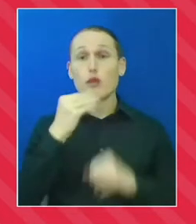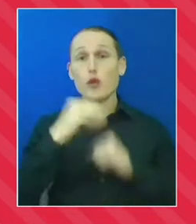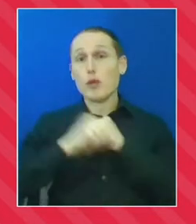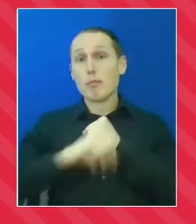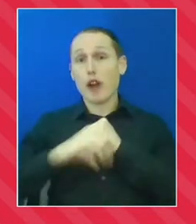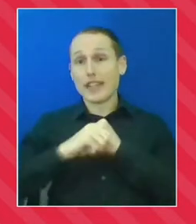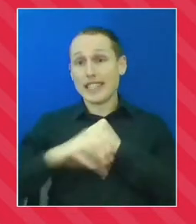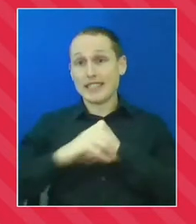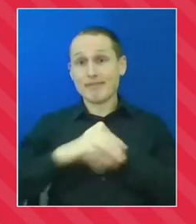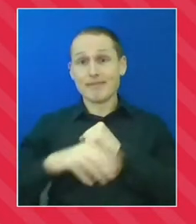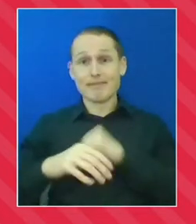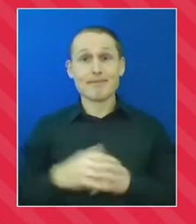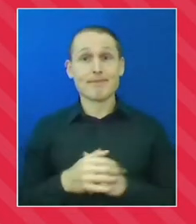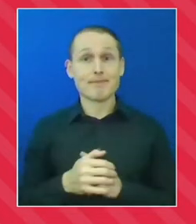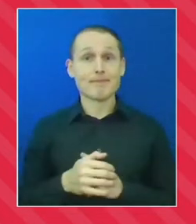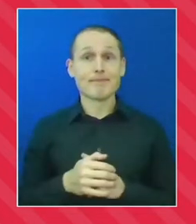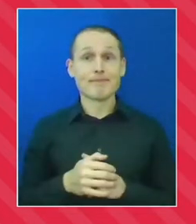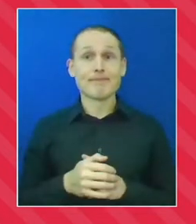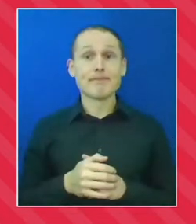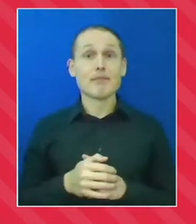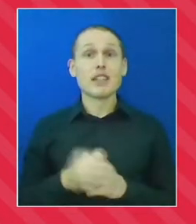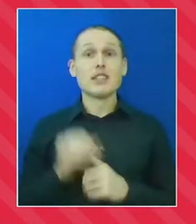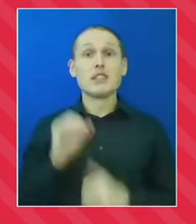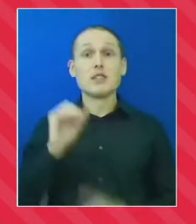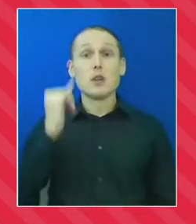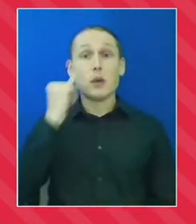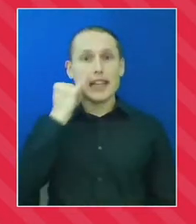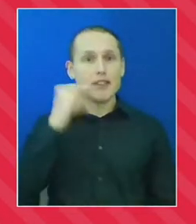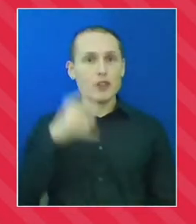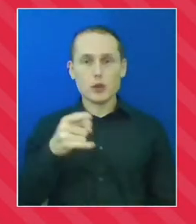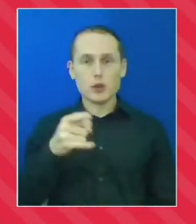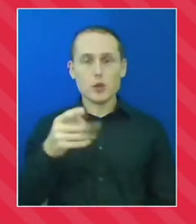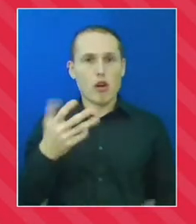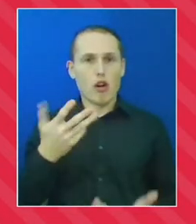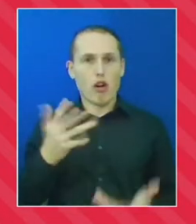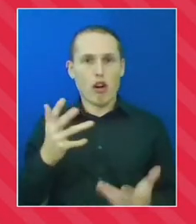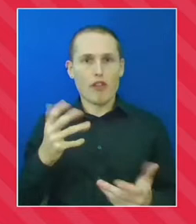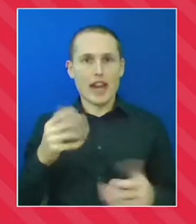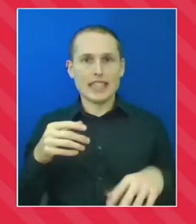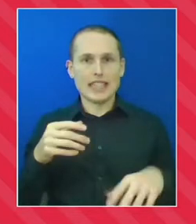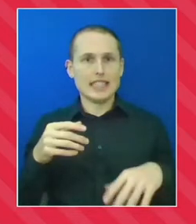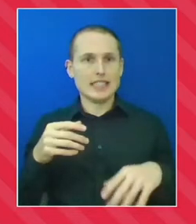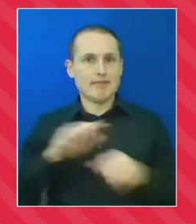are already under duress and somebody is marketing